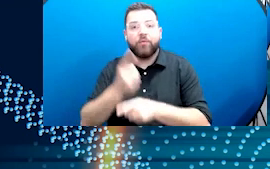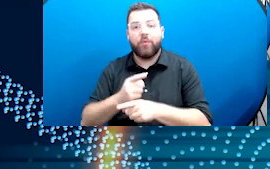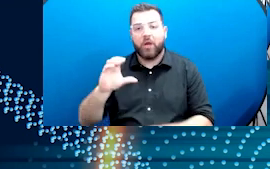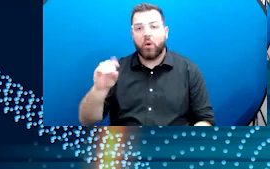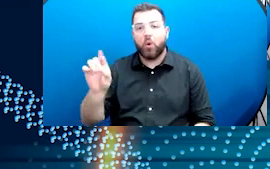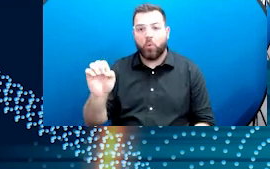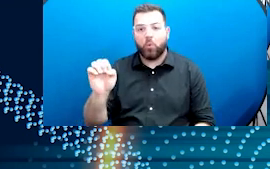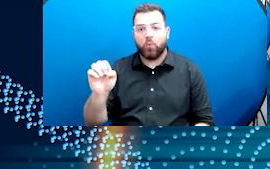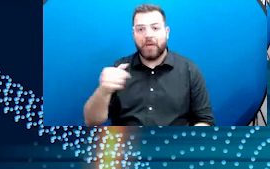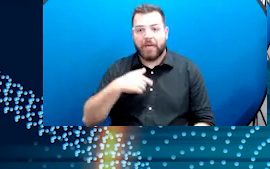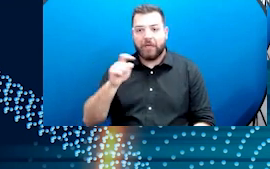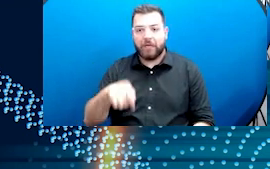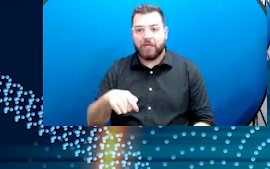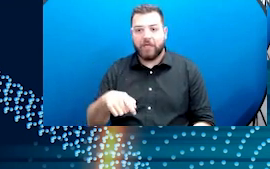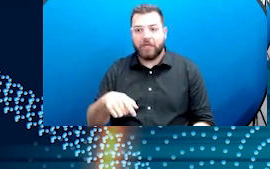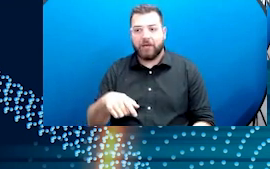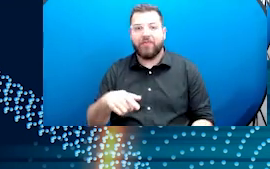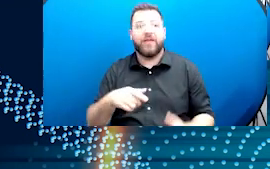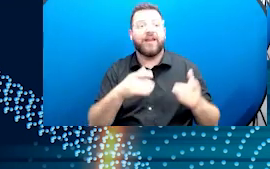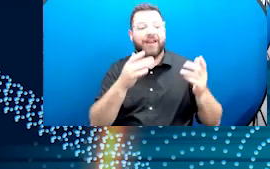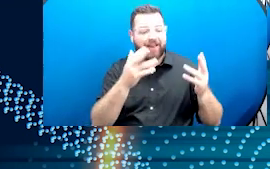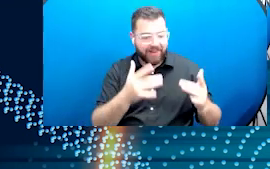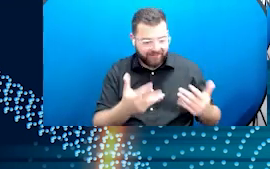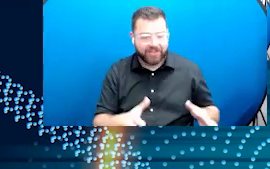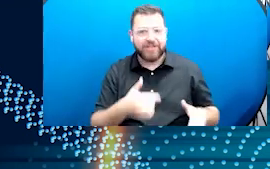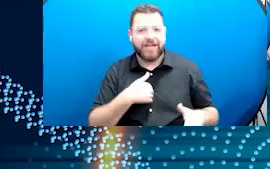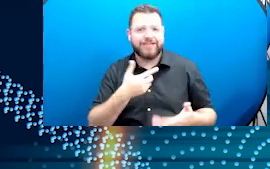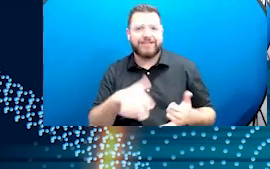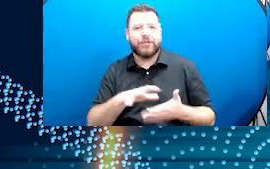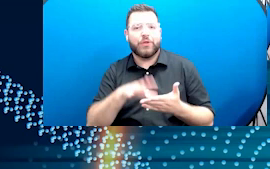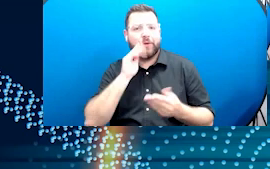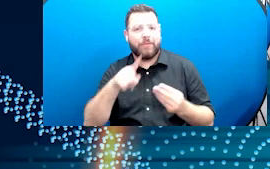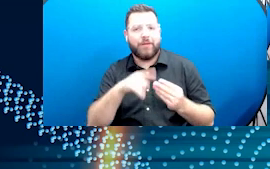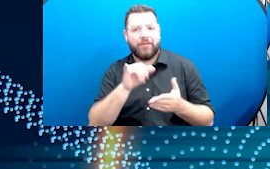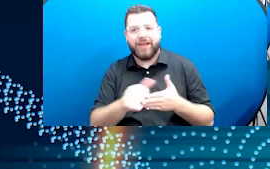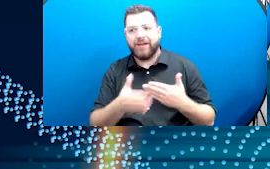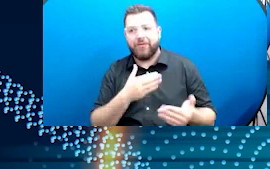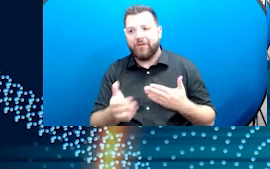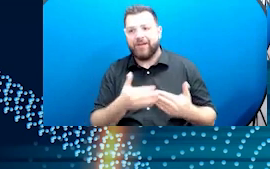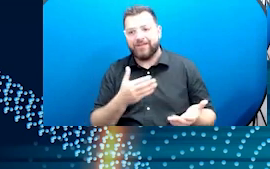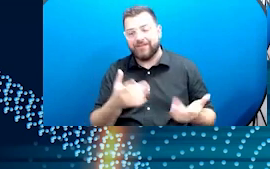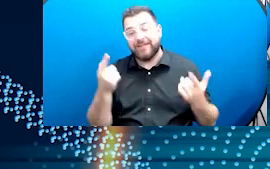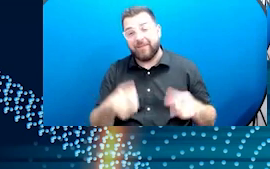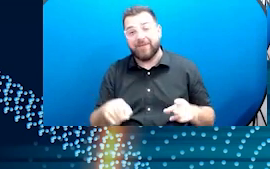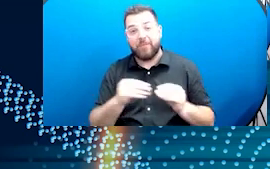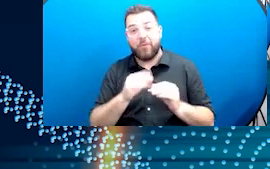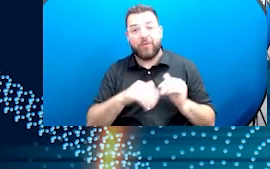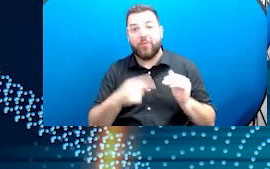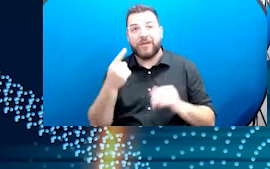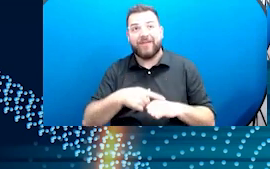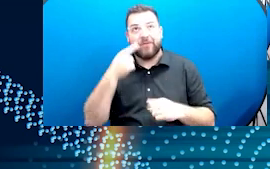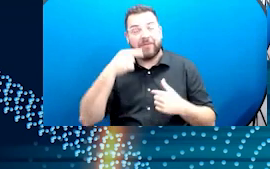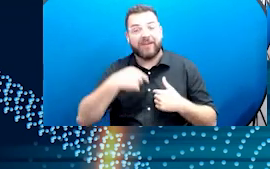done, you end up learning about it anyway, which, like this has happened to me more than once in life too. Like for